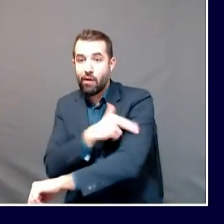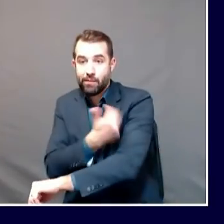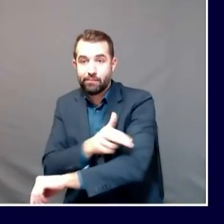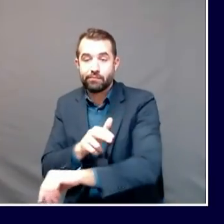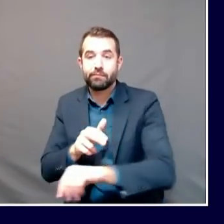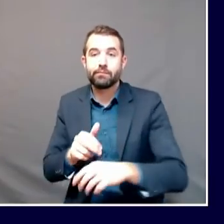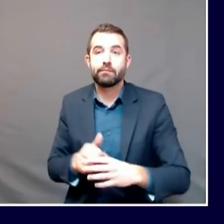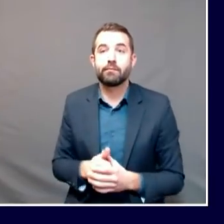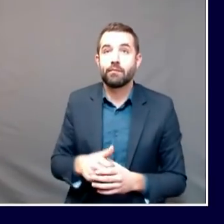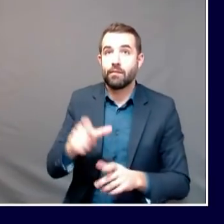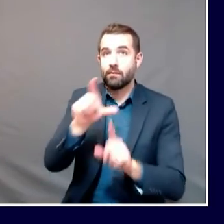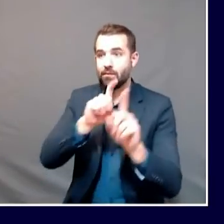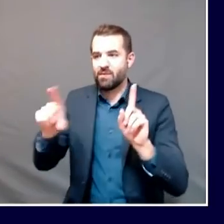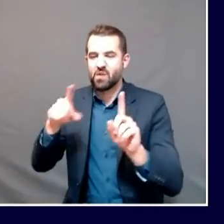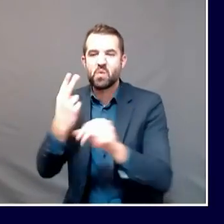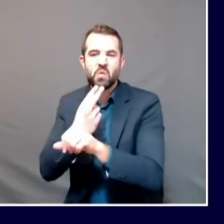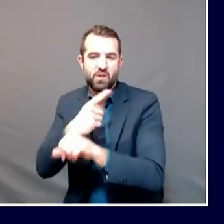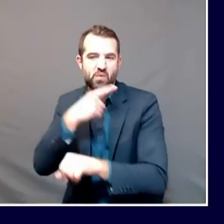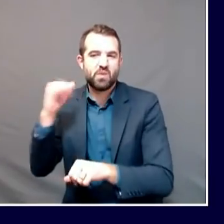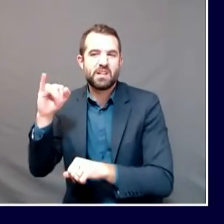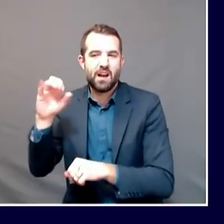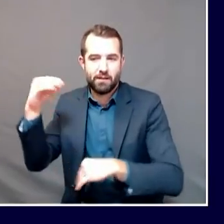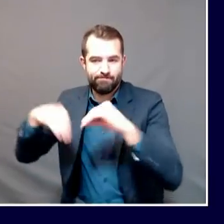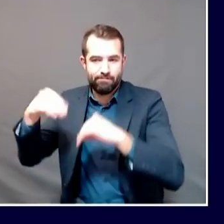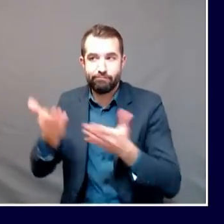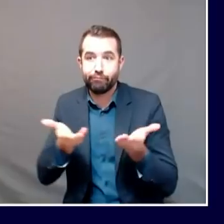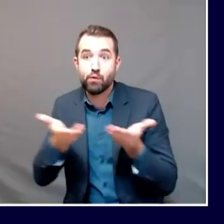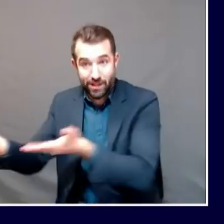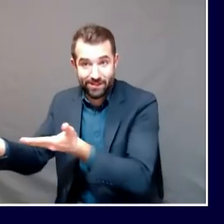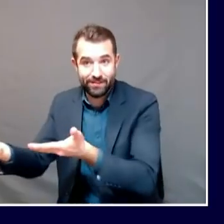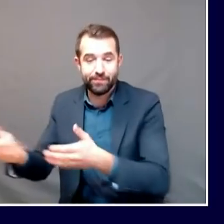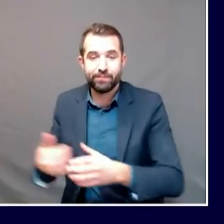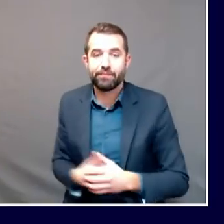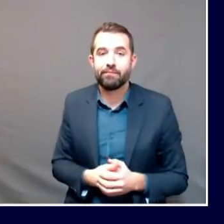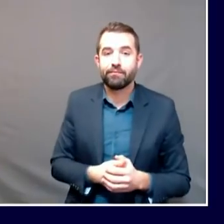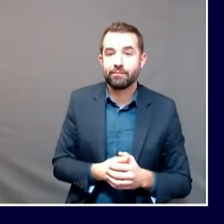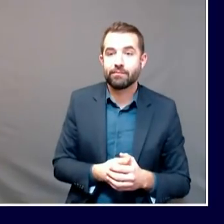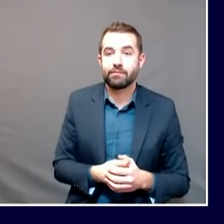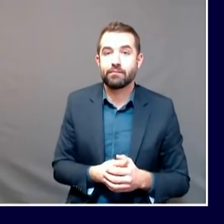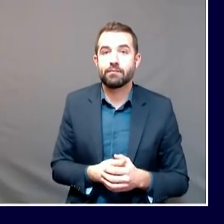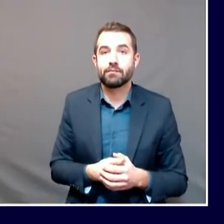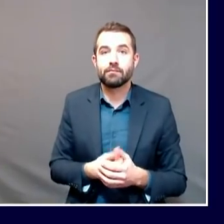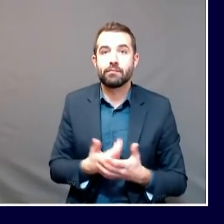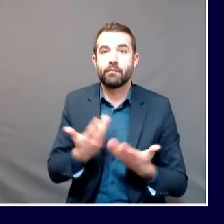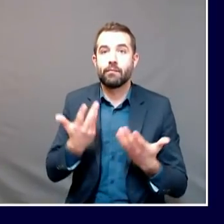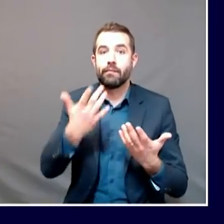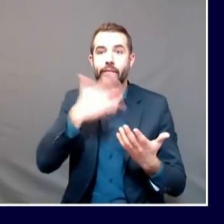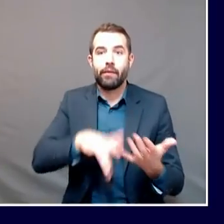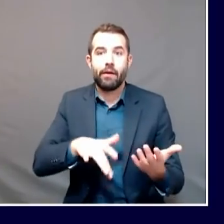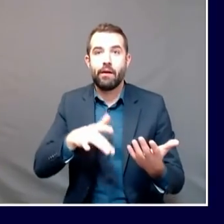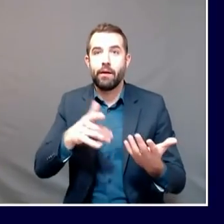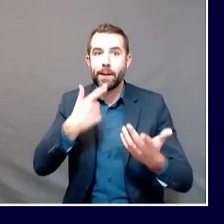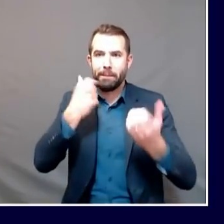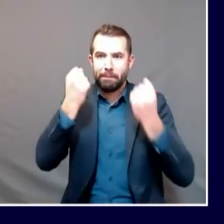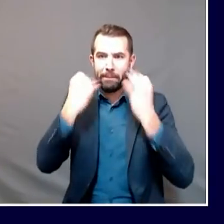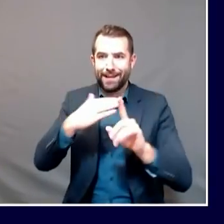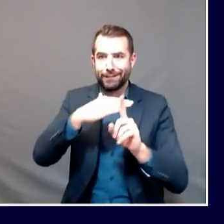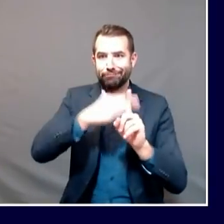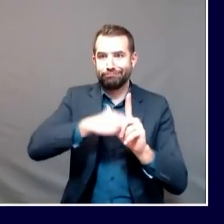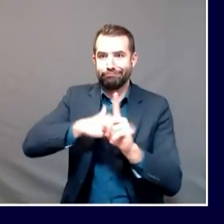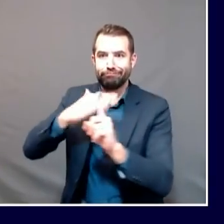ultra cold storage freezers at hospitals across the state, dry ice was not our primary mode of storage.